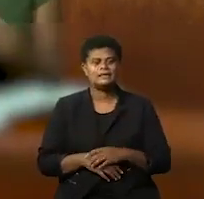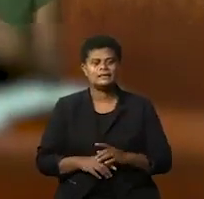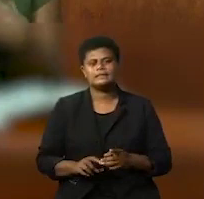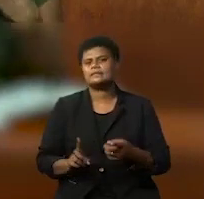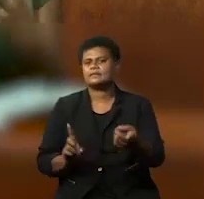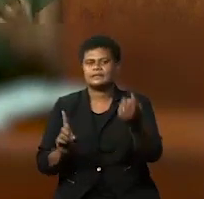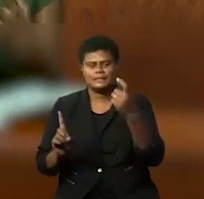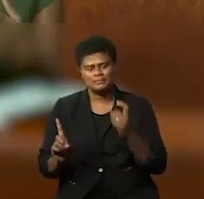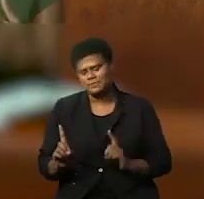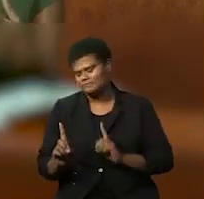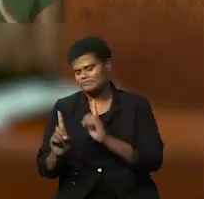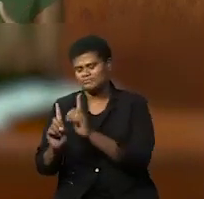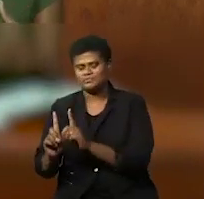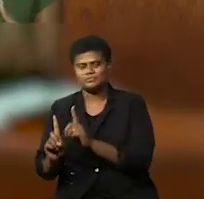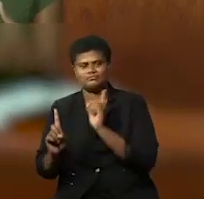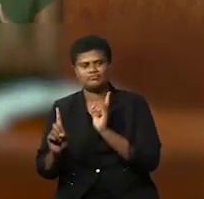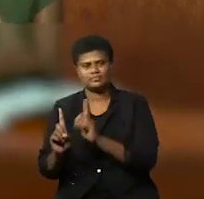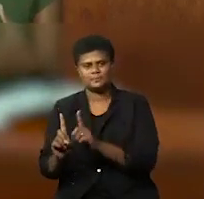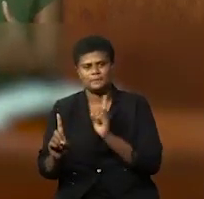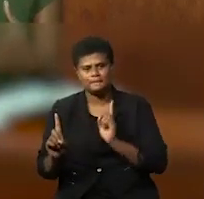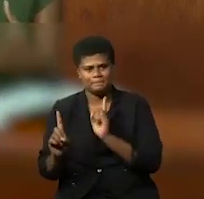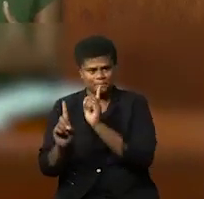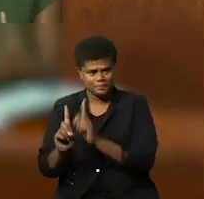coming to Mount Zion and willingly,